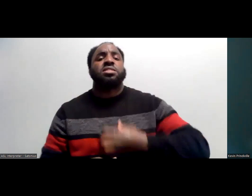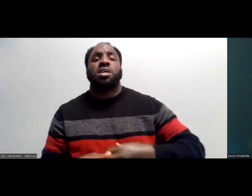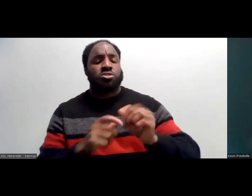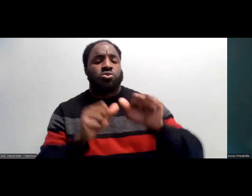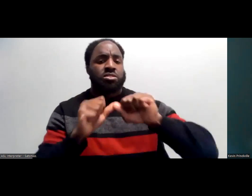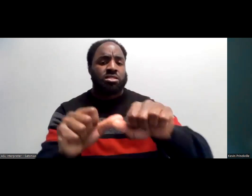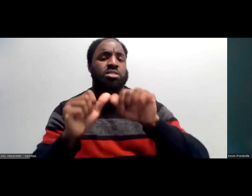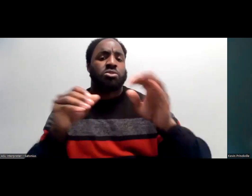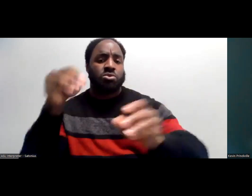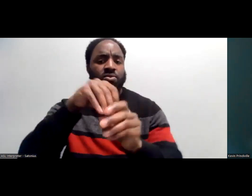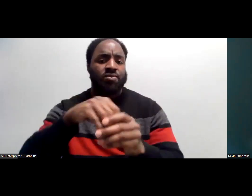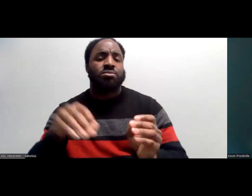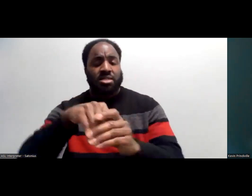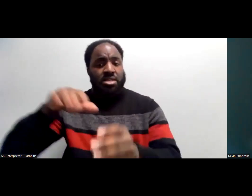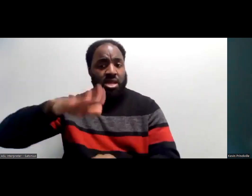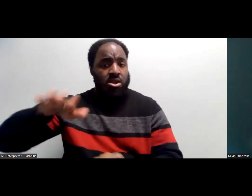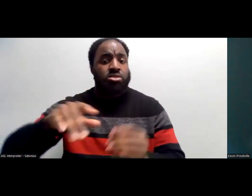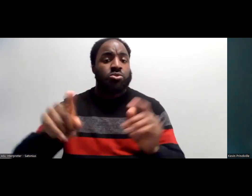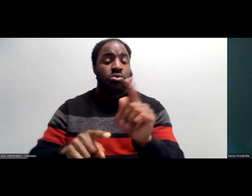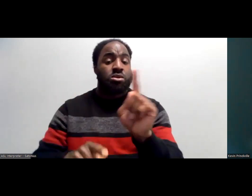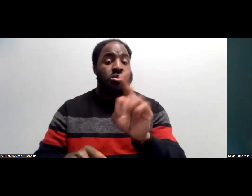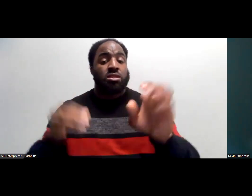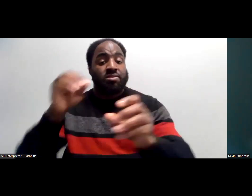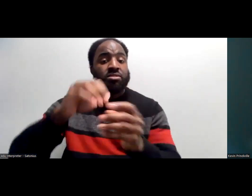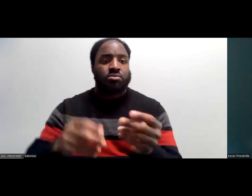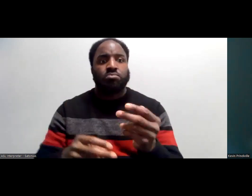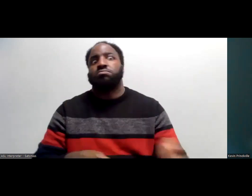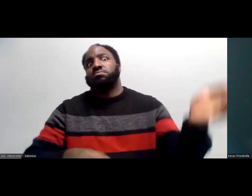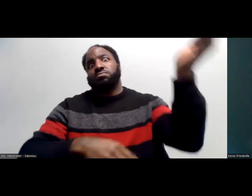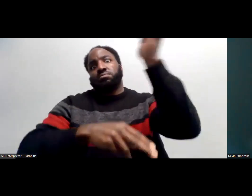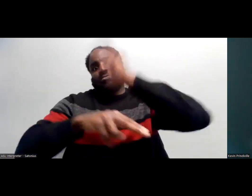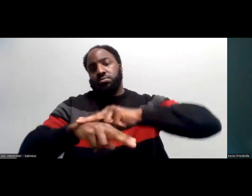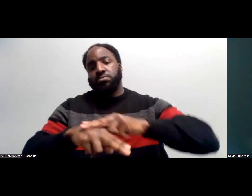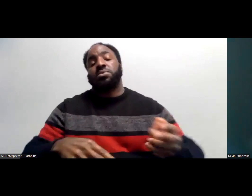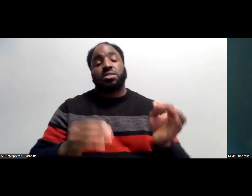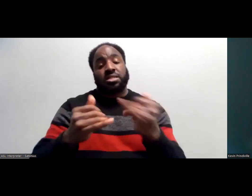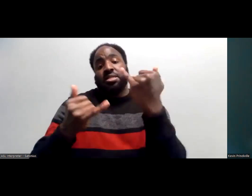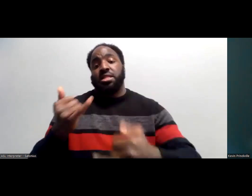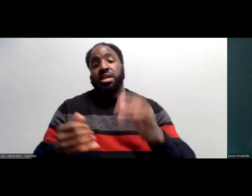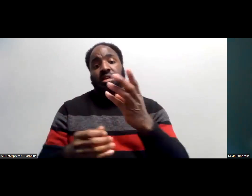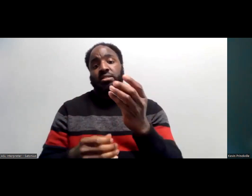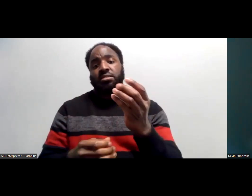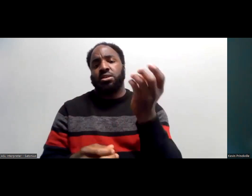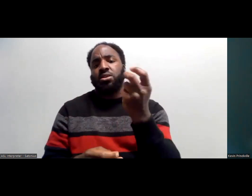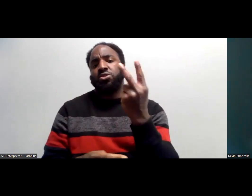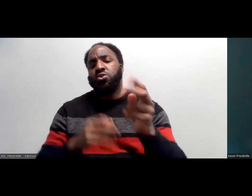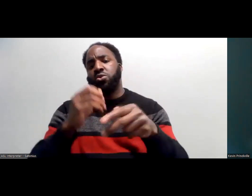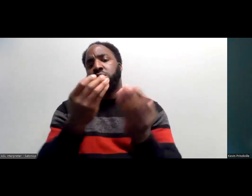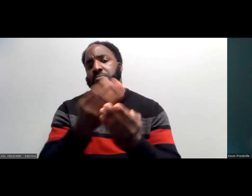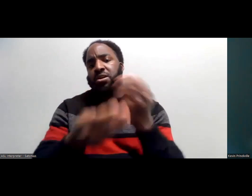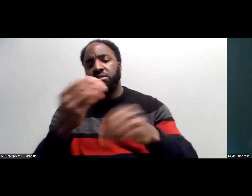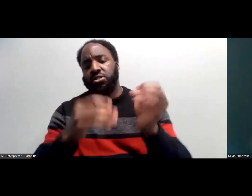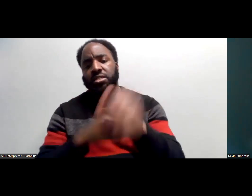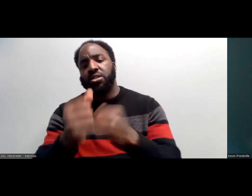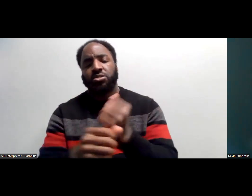the areas where investments really ramped up during the last couple of budget years. So we really appreciate